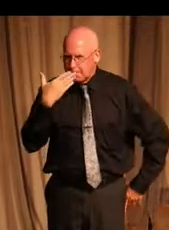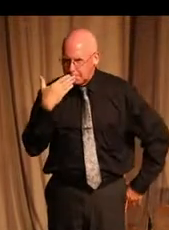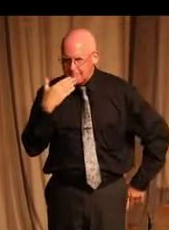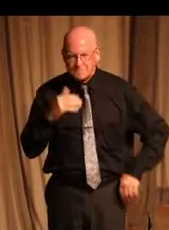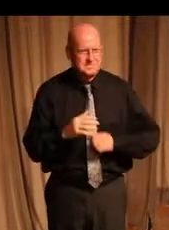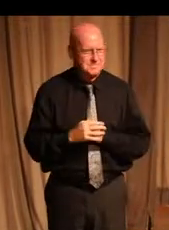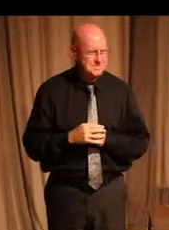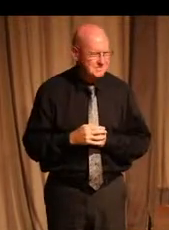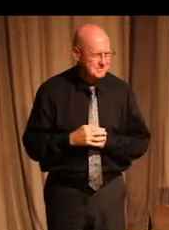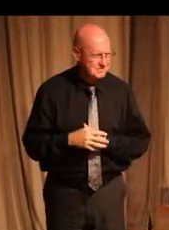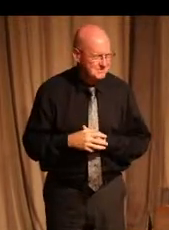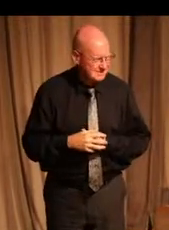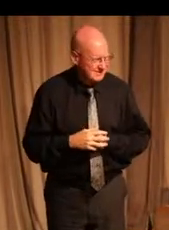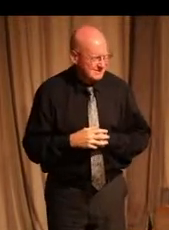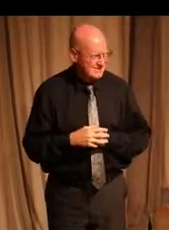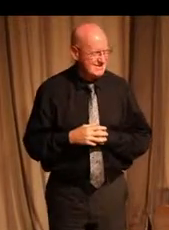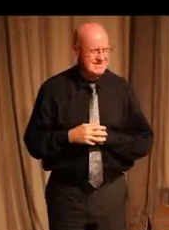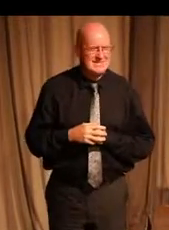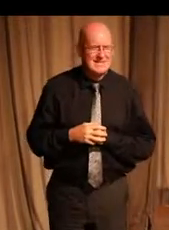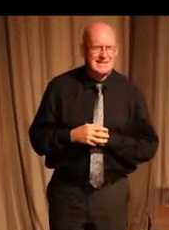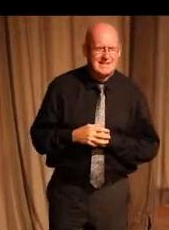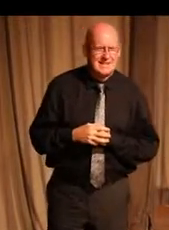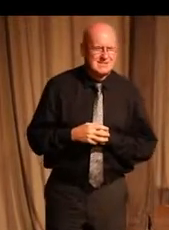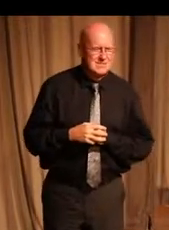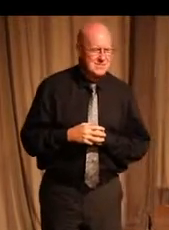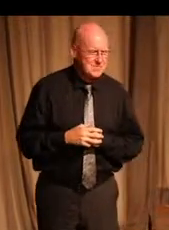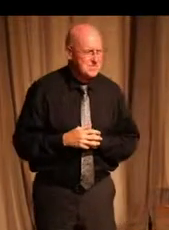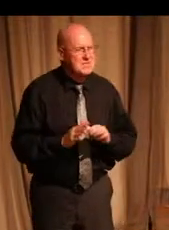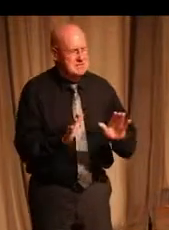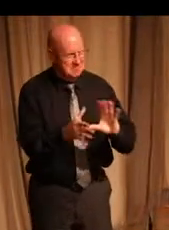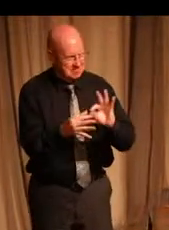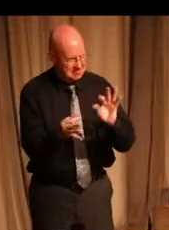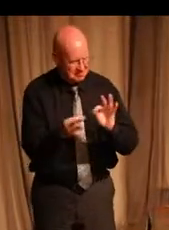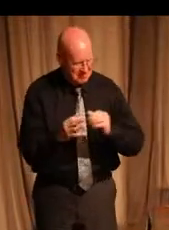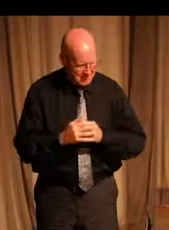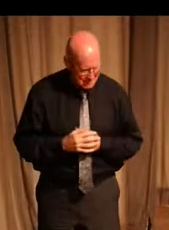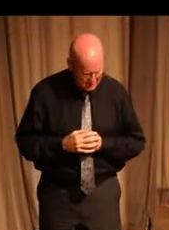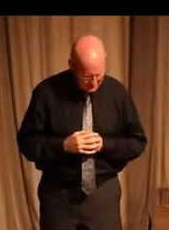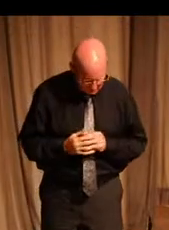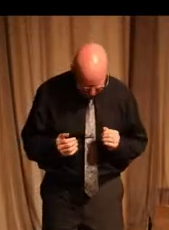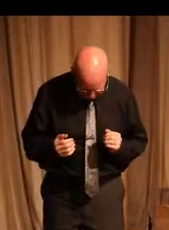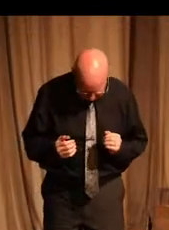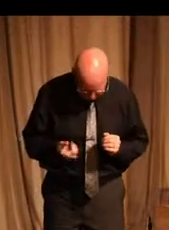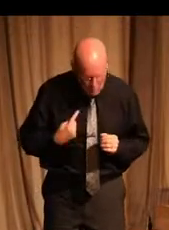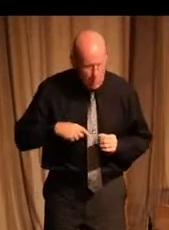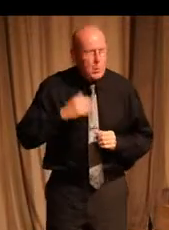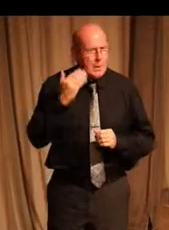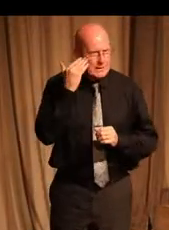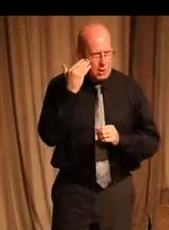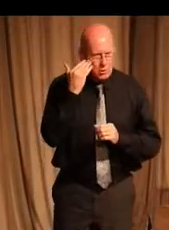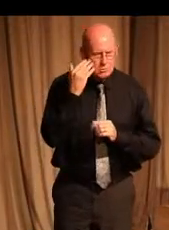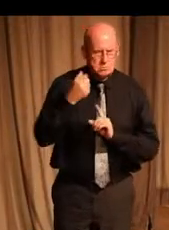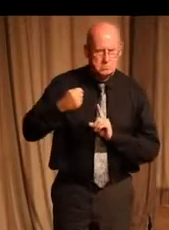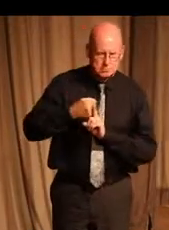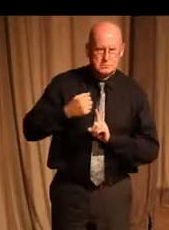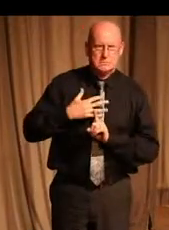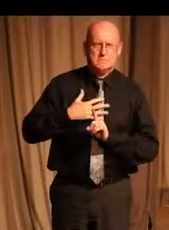I love it. No, because I'm thinking through it. Because, you know, we know what the triggers are and the buttons are, right? And